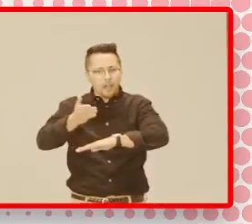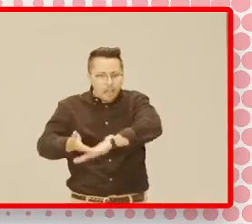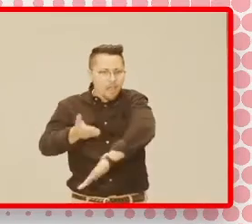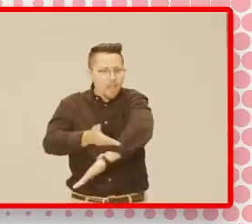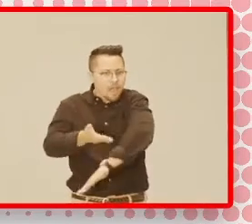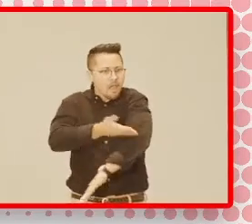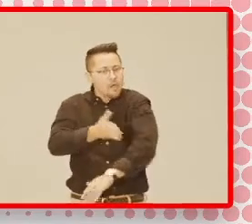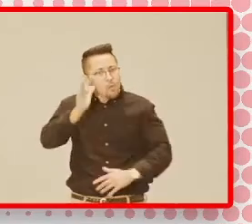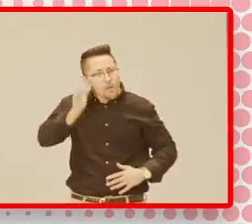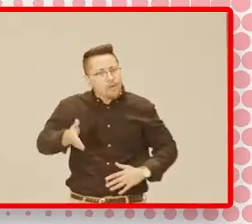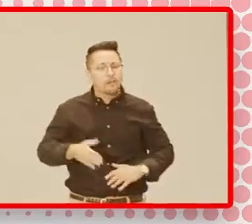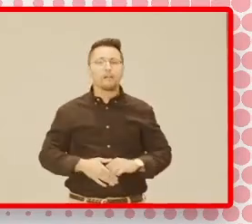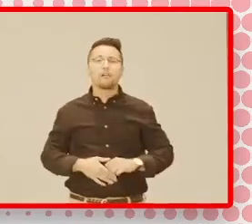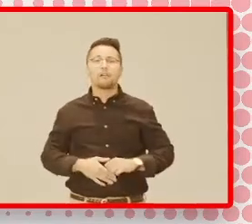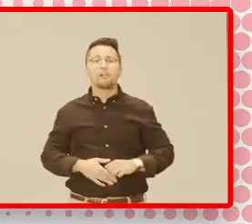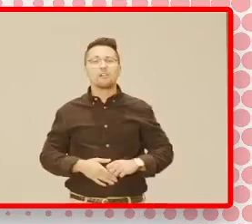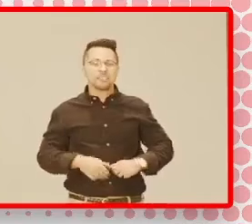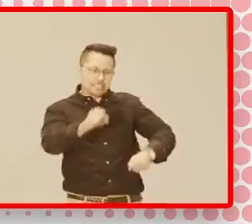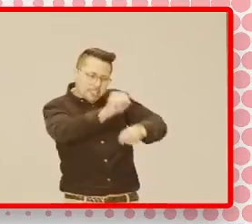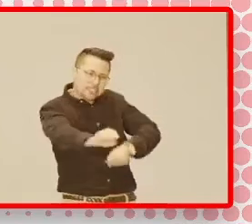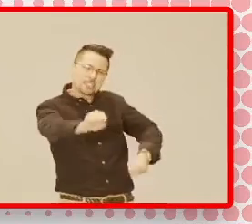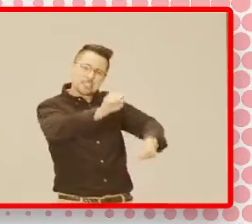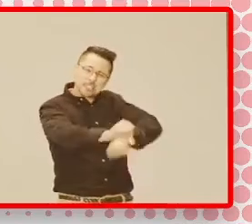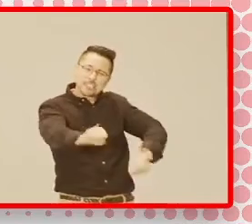You got to work hard.